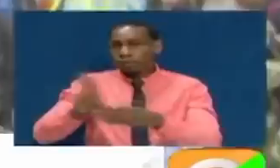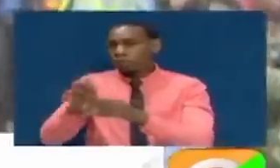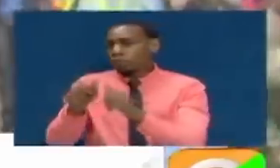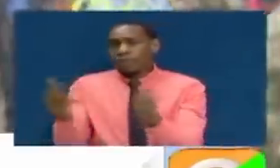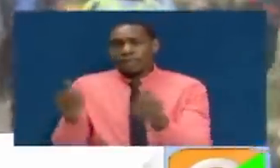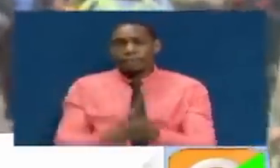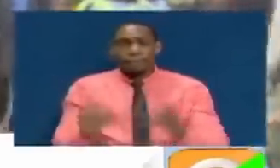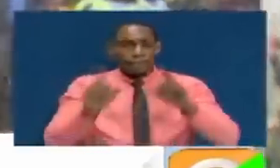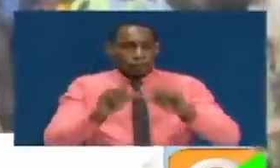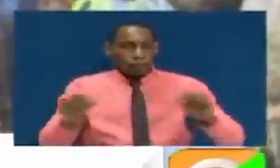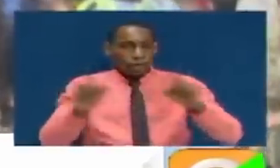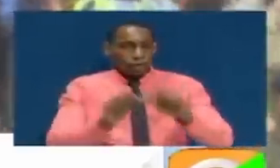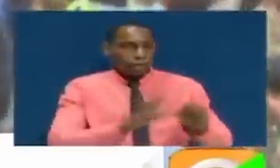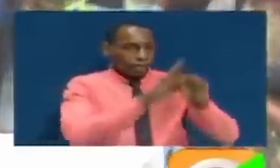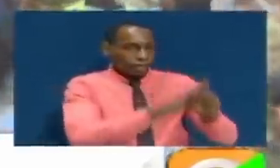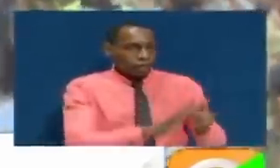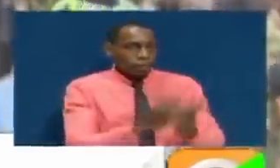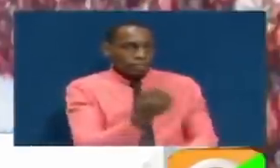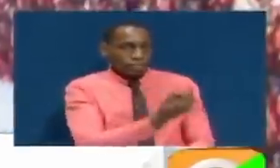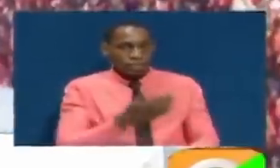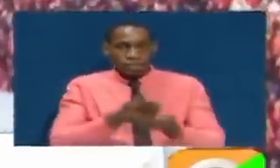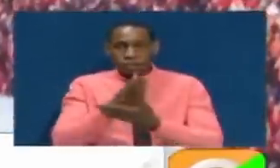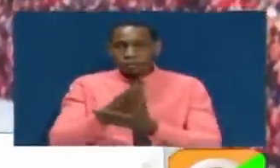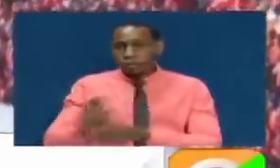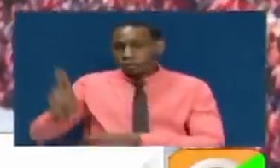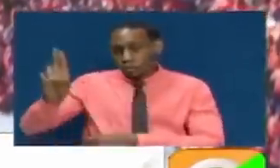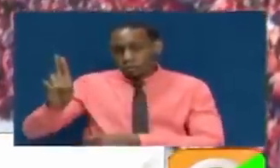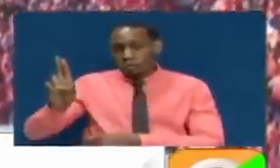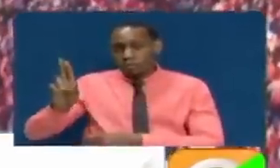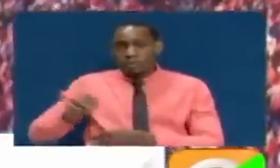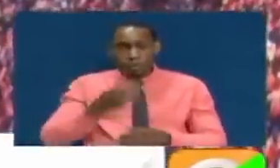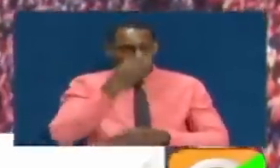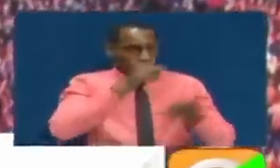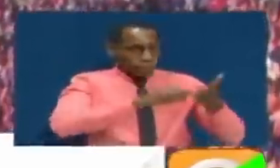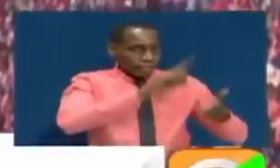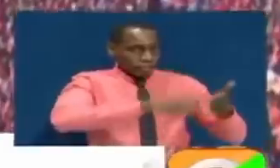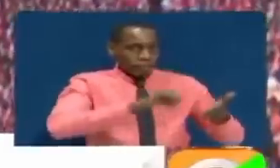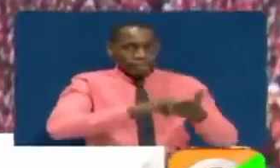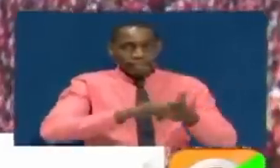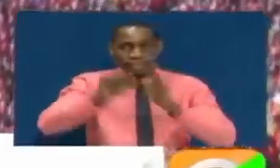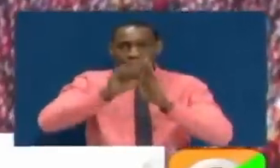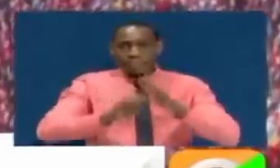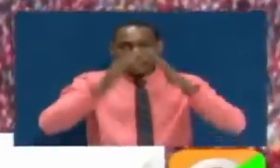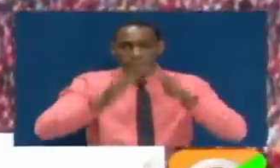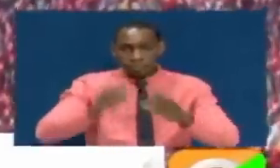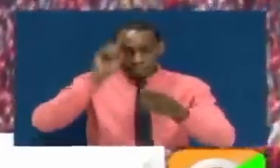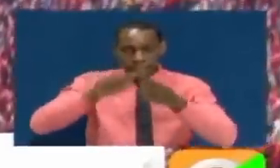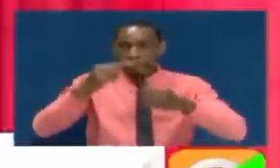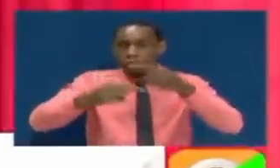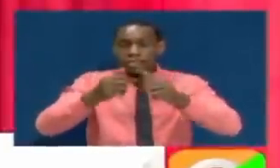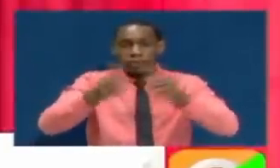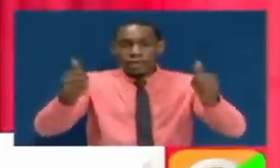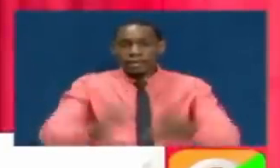utilized. Claims of persecution and isolation by his boss in government notwithstanding, Ruto maintains his State House bid was on